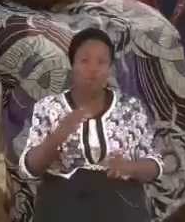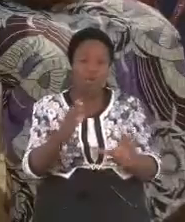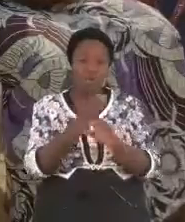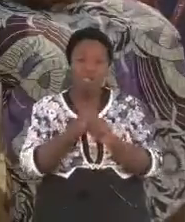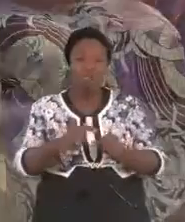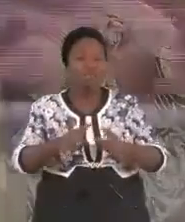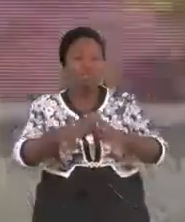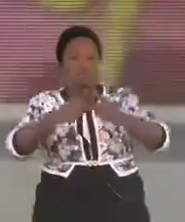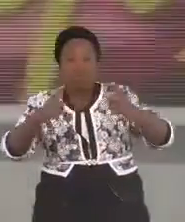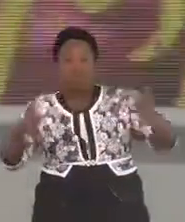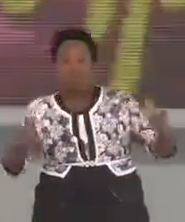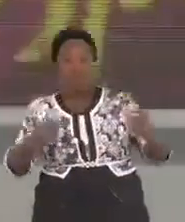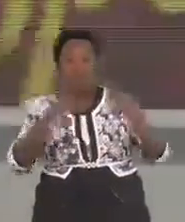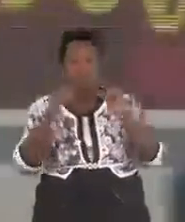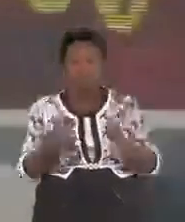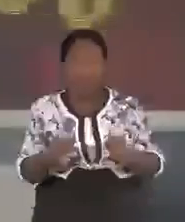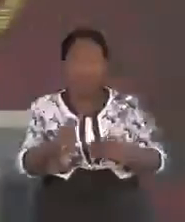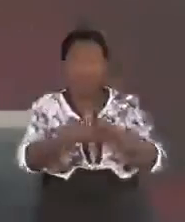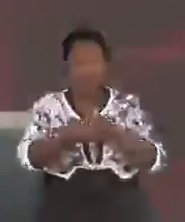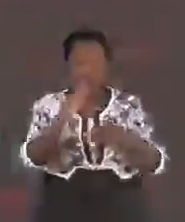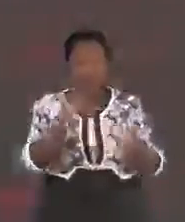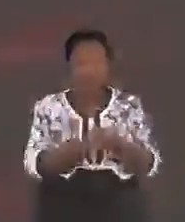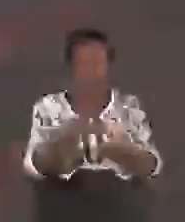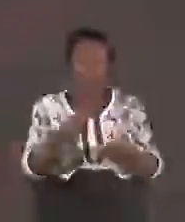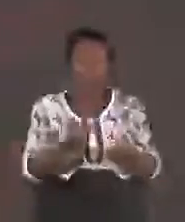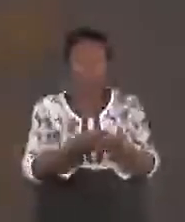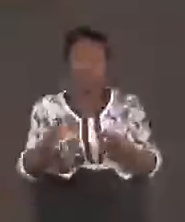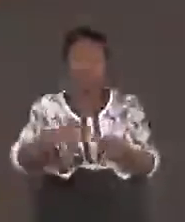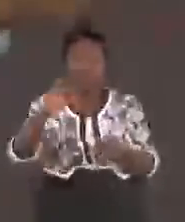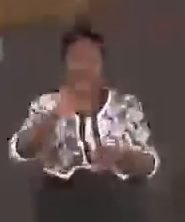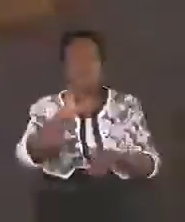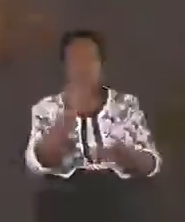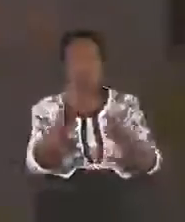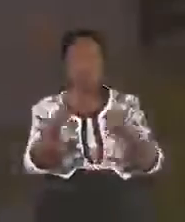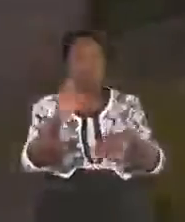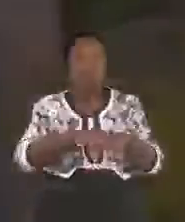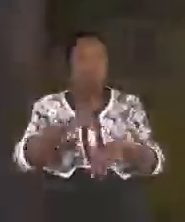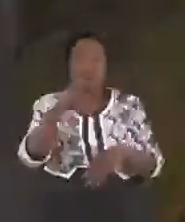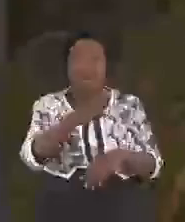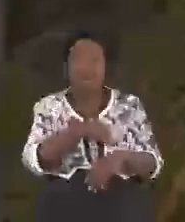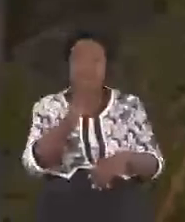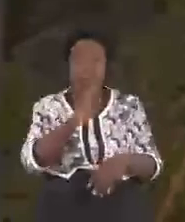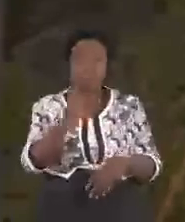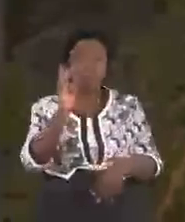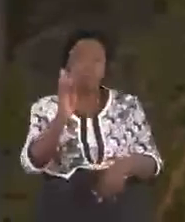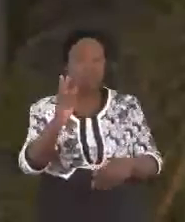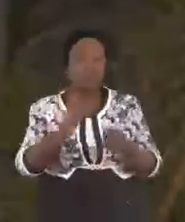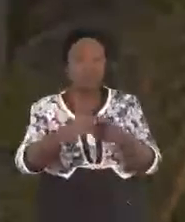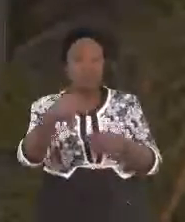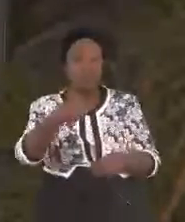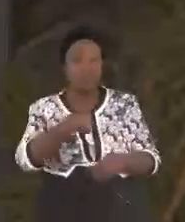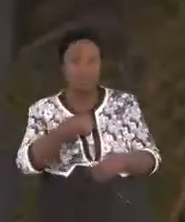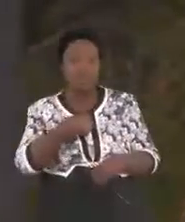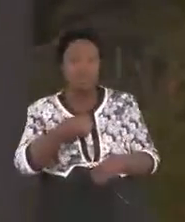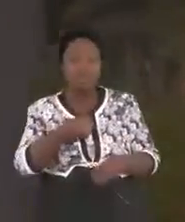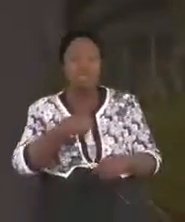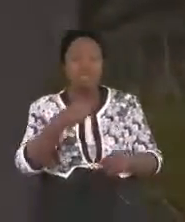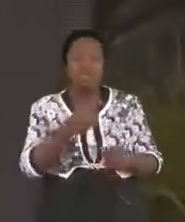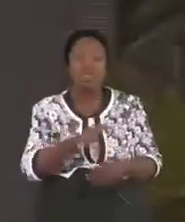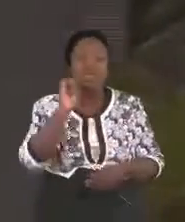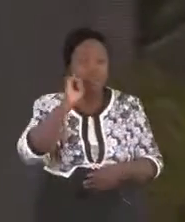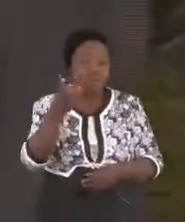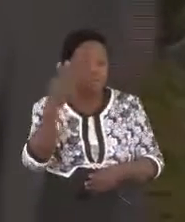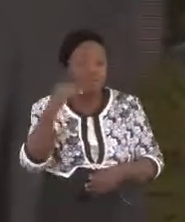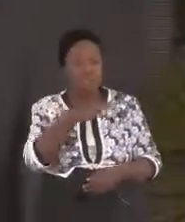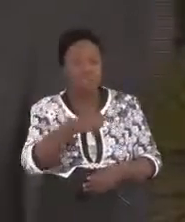after that the holy ghost is calm upon you and you shall be witnesses unto me he wants a witness above